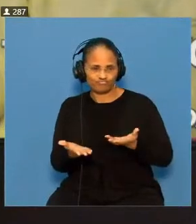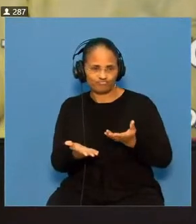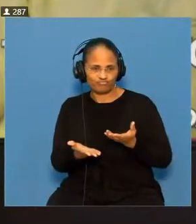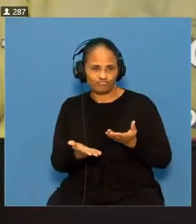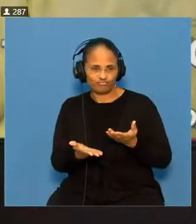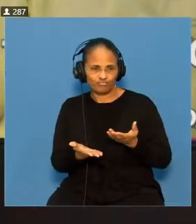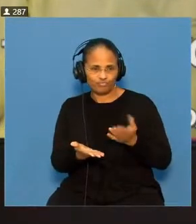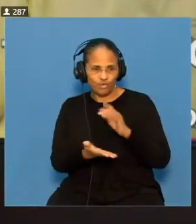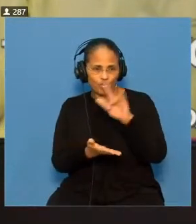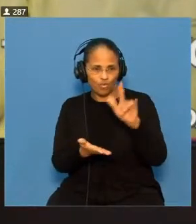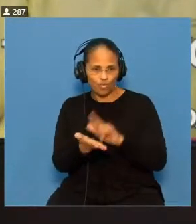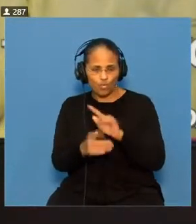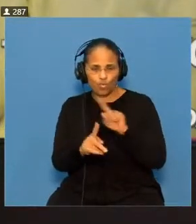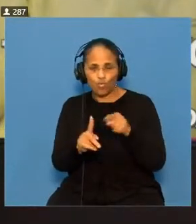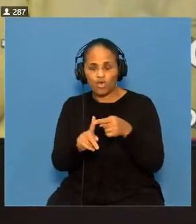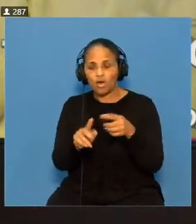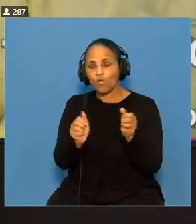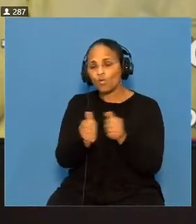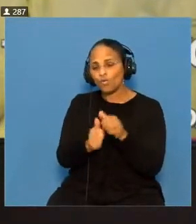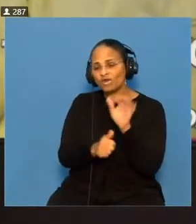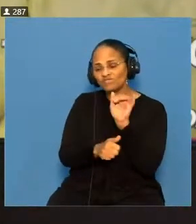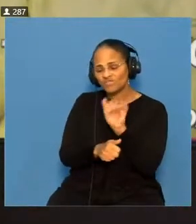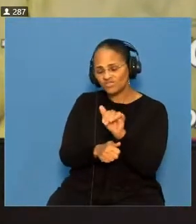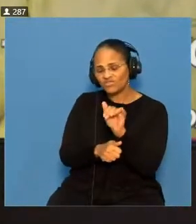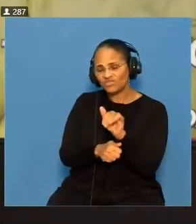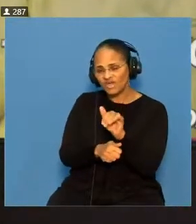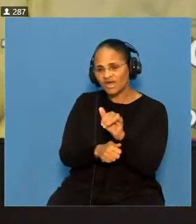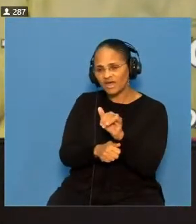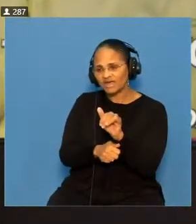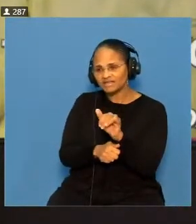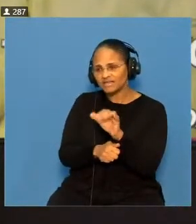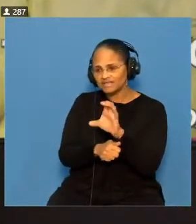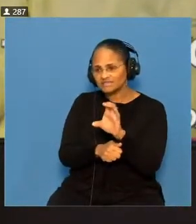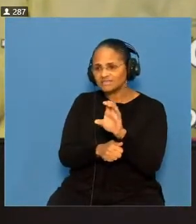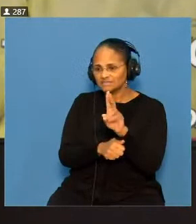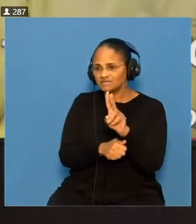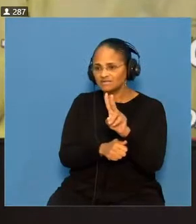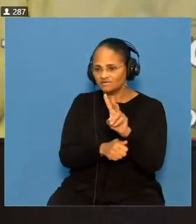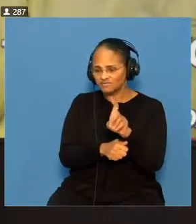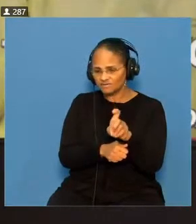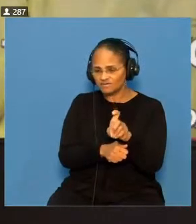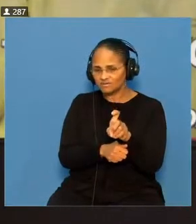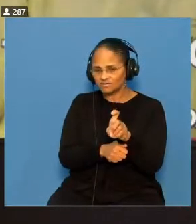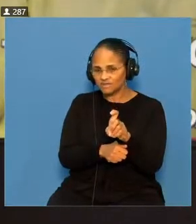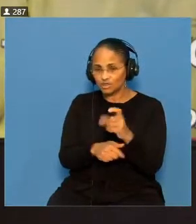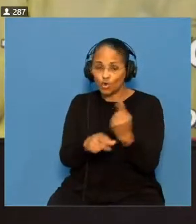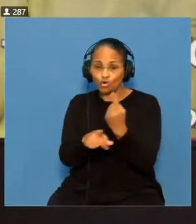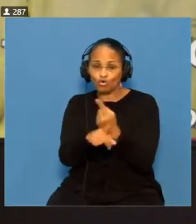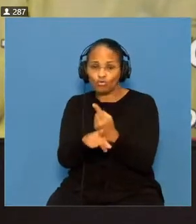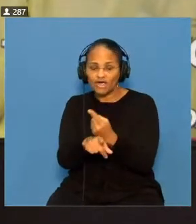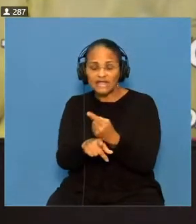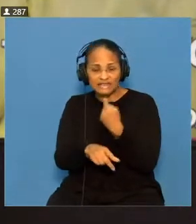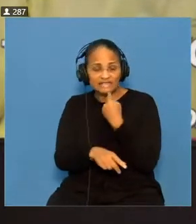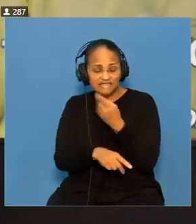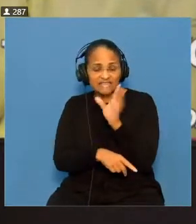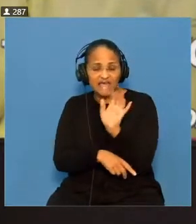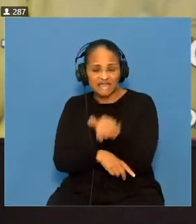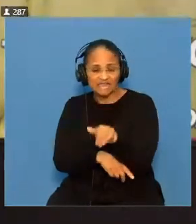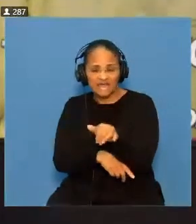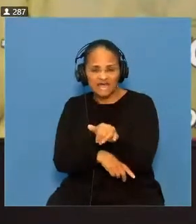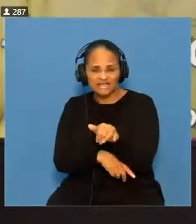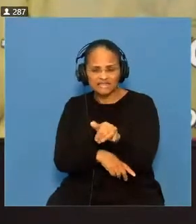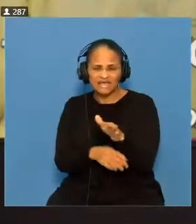batch? With respect to the COVAX facility, and you're correct, they have indicated that they